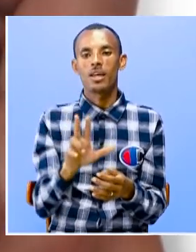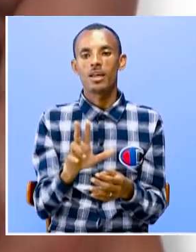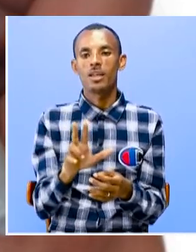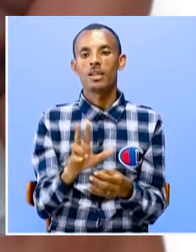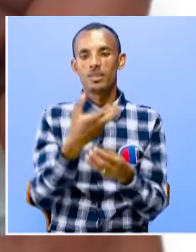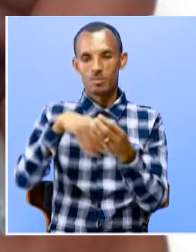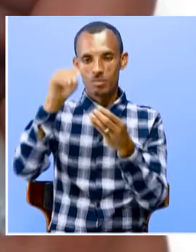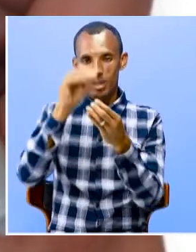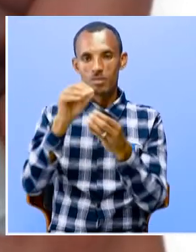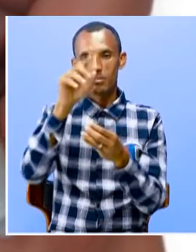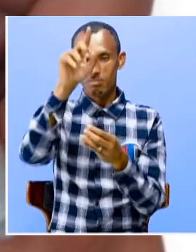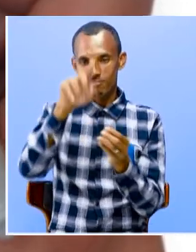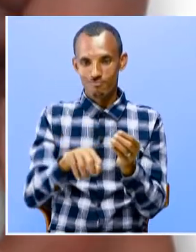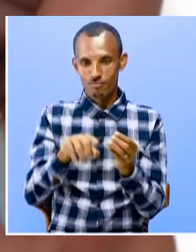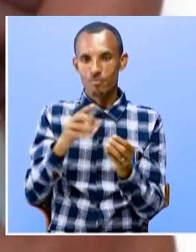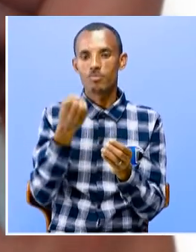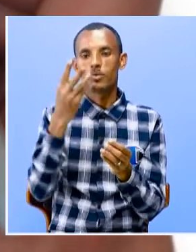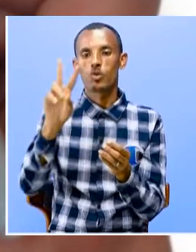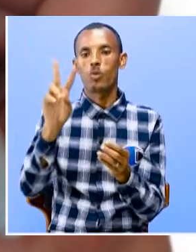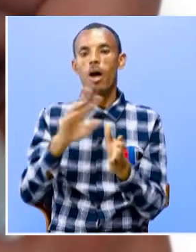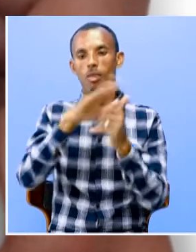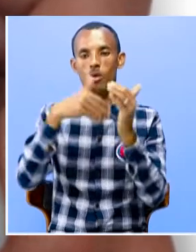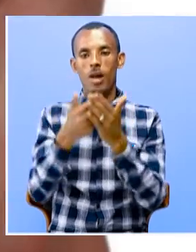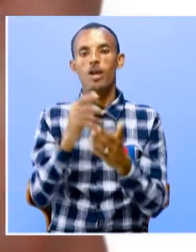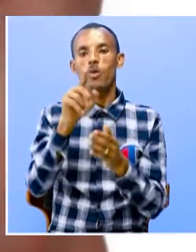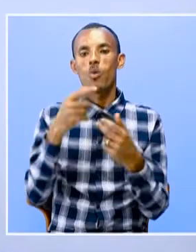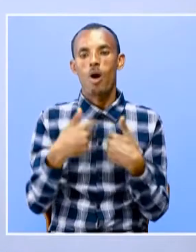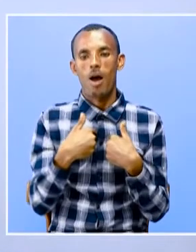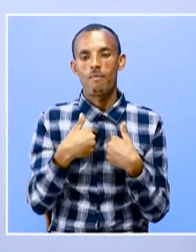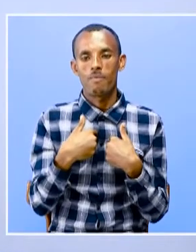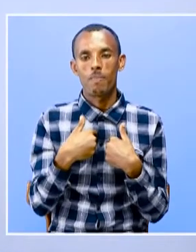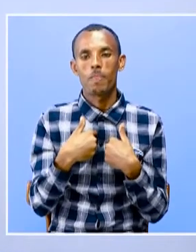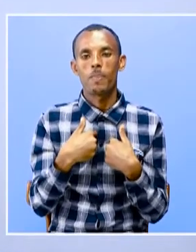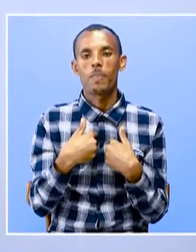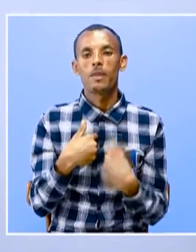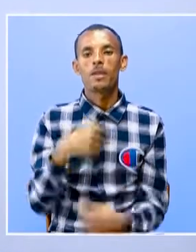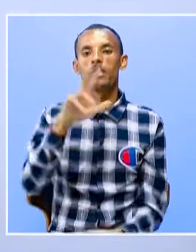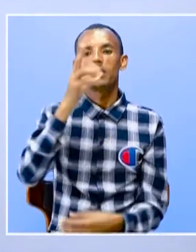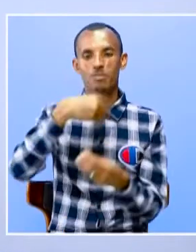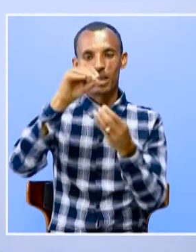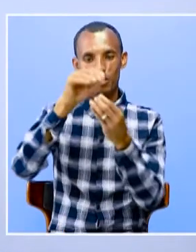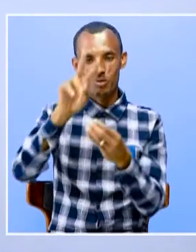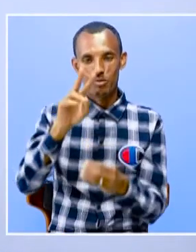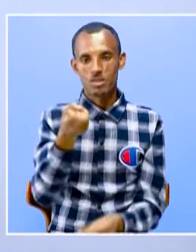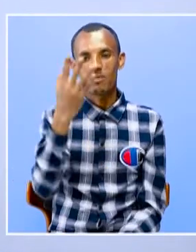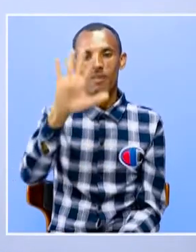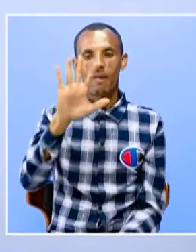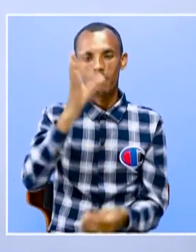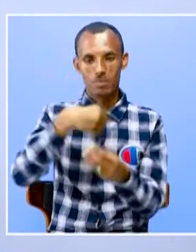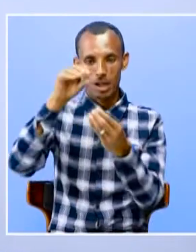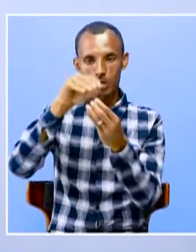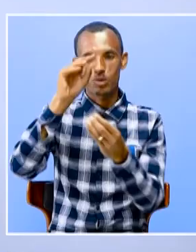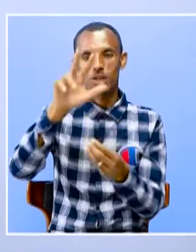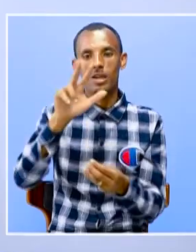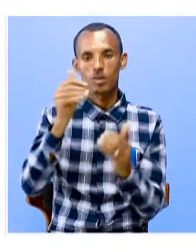plus this one is 2. Totally you have 3 plus 2 is 5, 5 plus 3